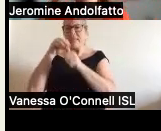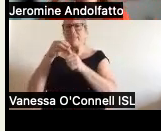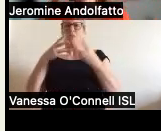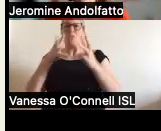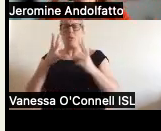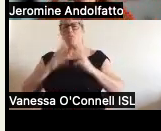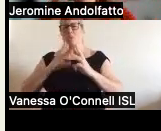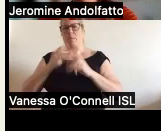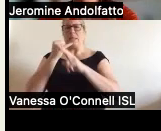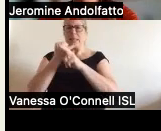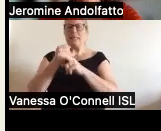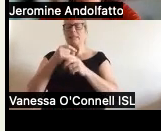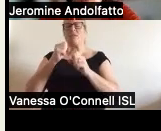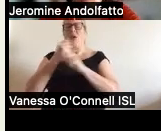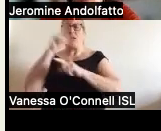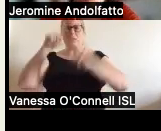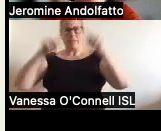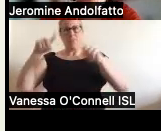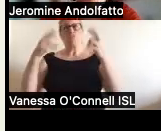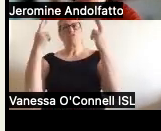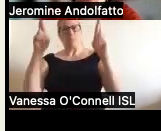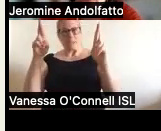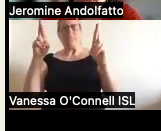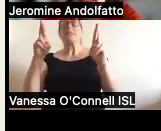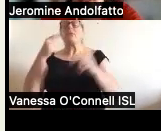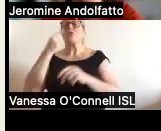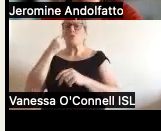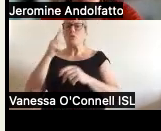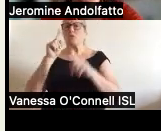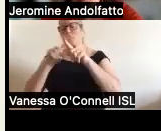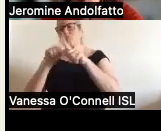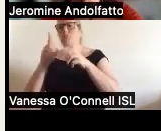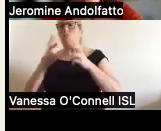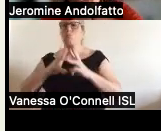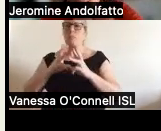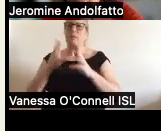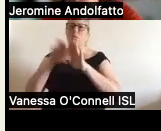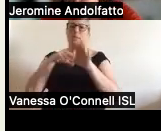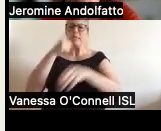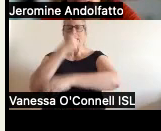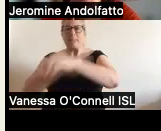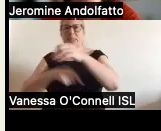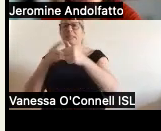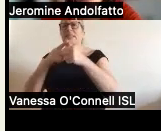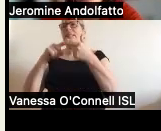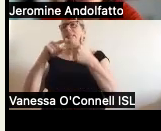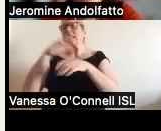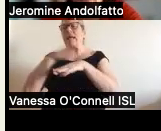their diversity were represented. So looking at women with disabilities, for instance, women from ethnic